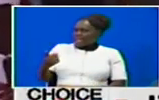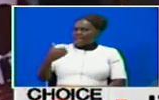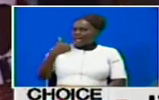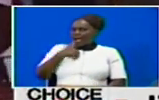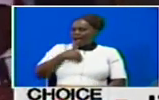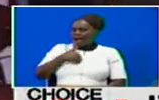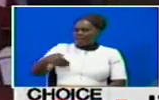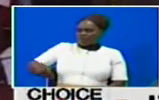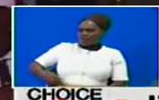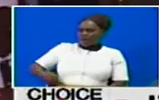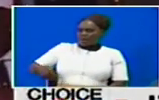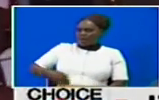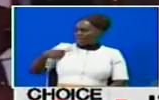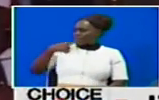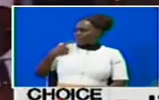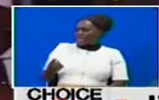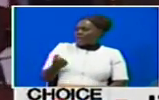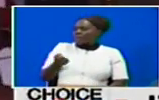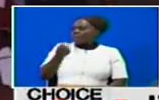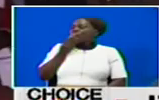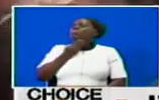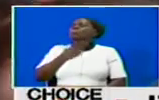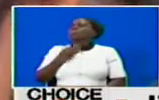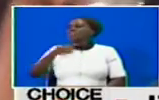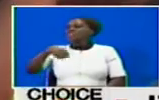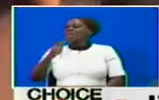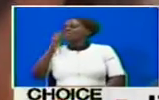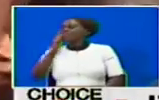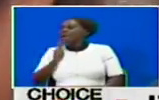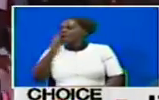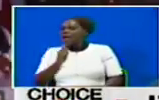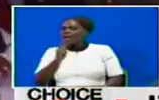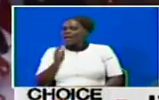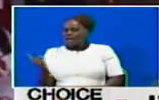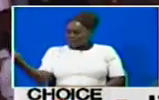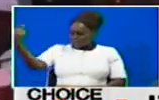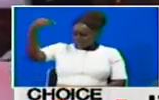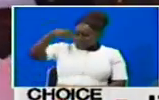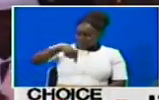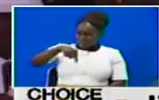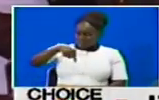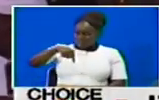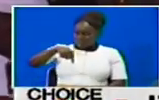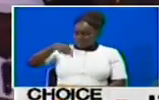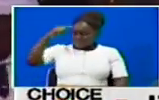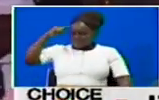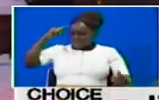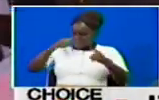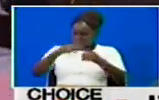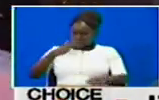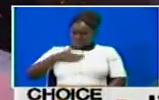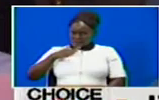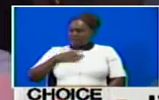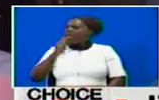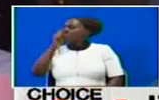tele, wanatuambia meza mate, sisi tunakula nyama. Tumekuja hapa kuambia hiyo